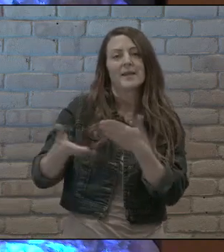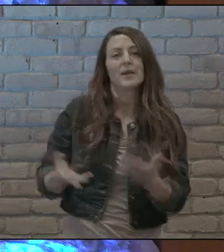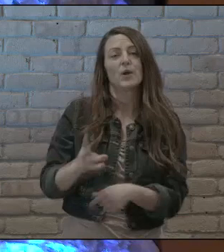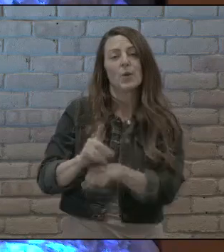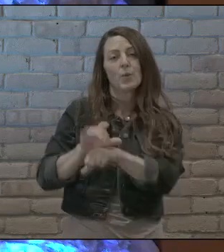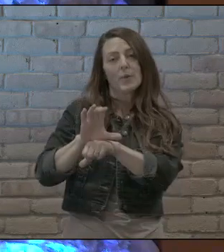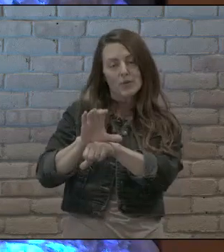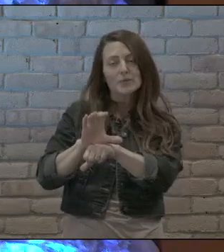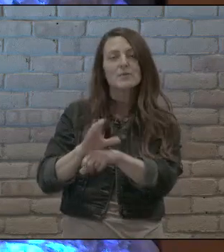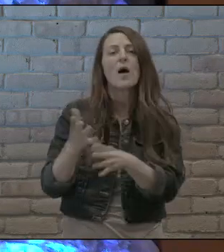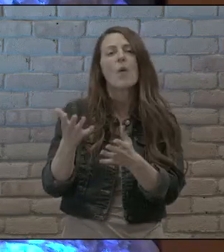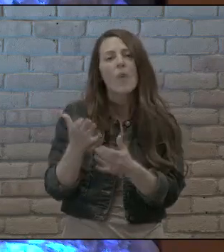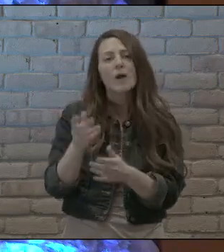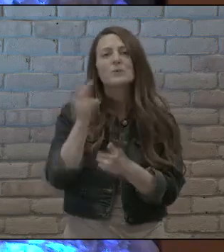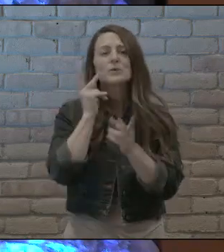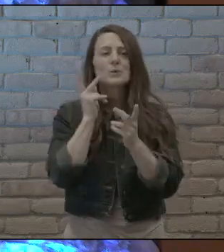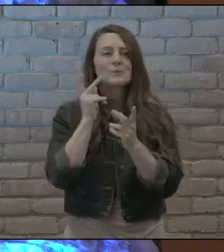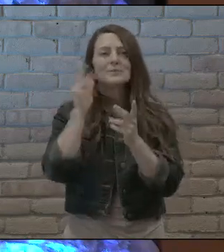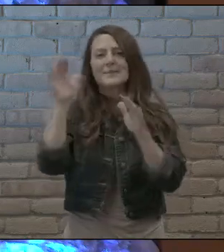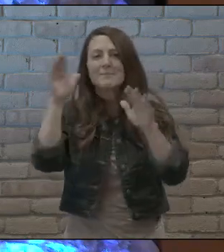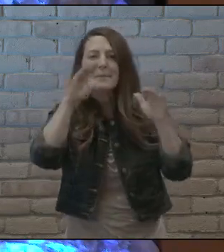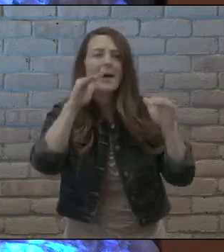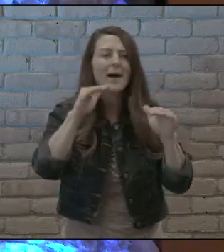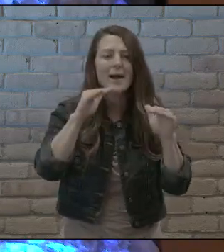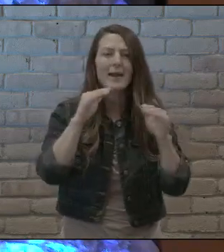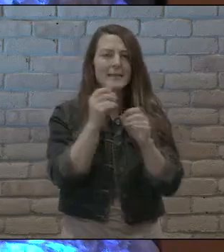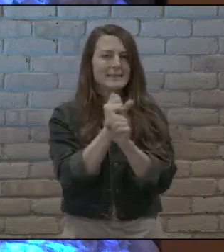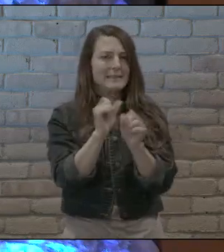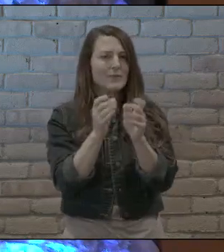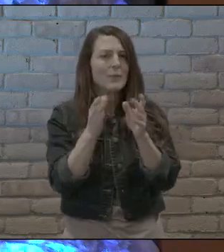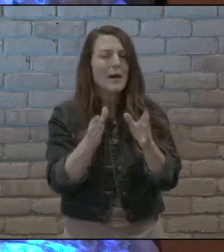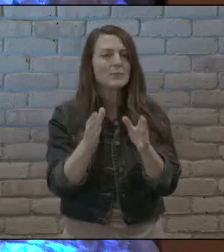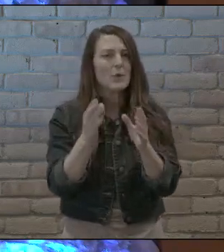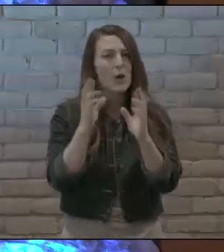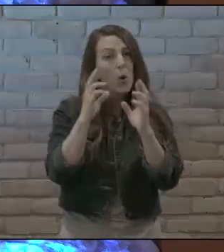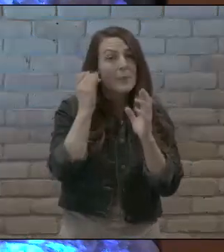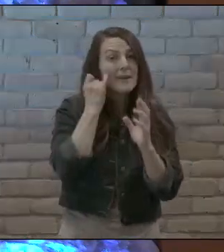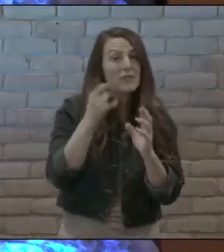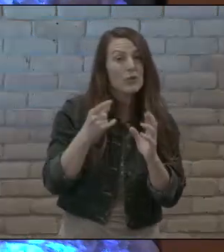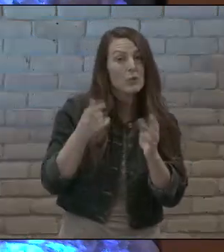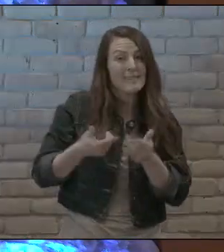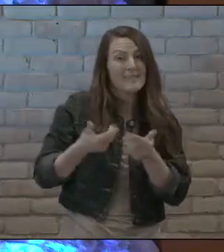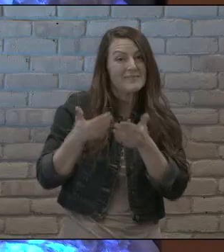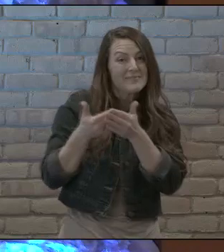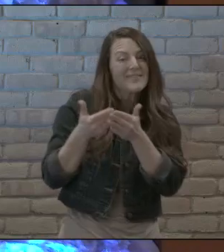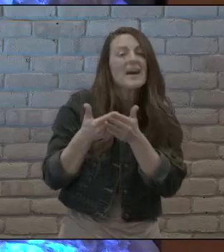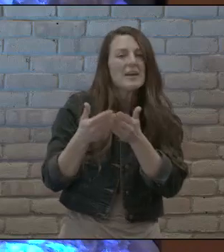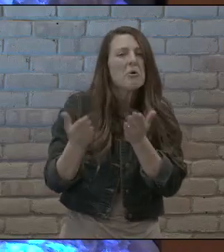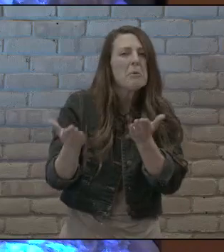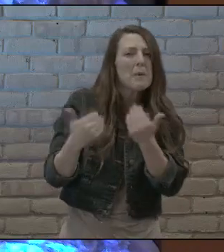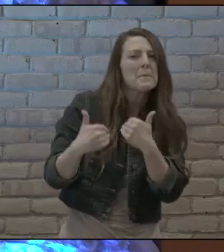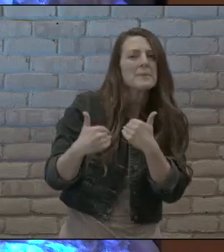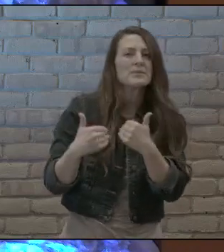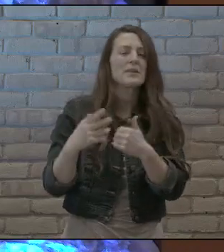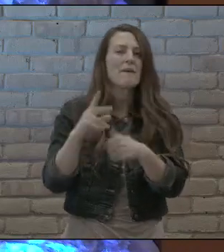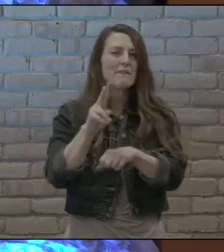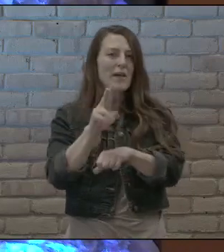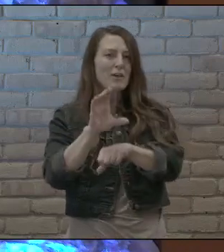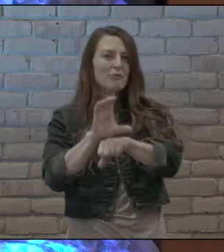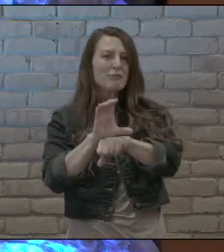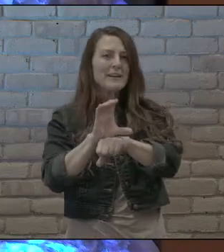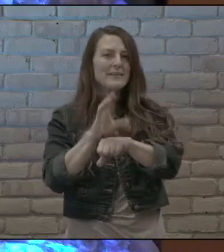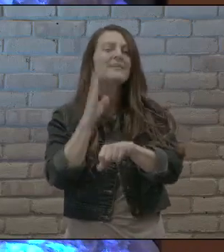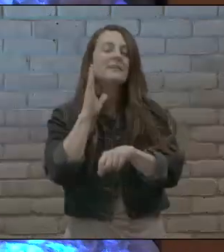so I want to be able to say goodbye to you all in a safe way. And so I hope if you're in the area, you'll stop by the Valley Creek campus